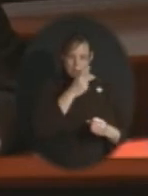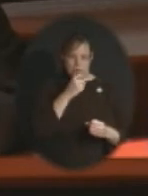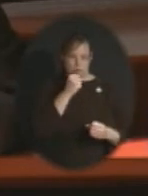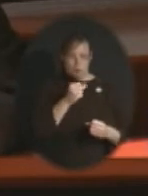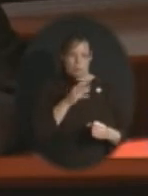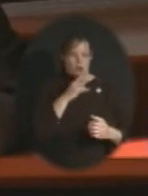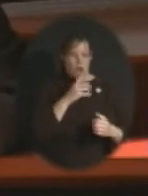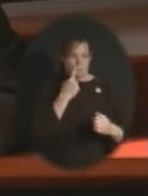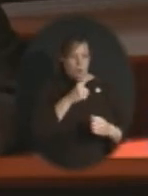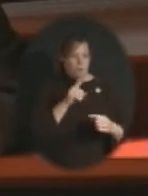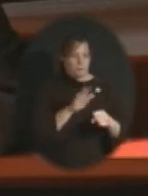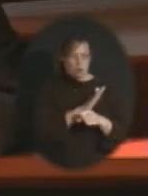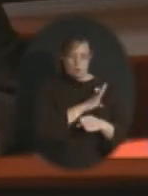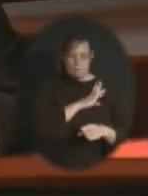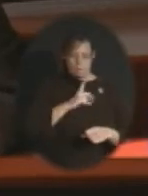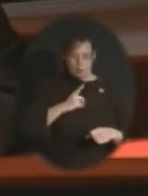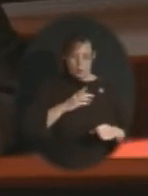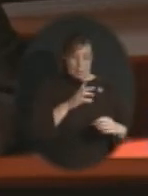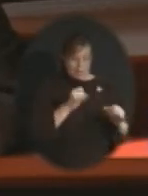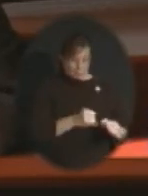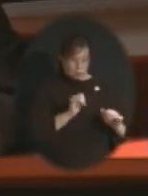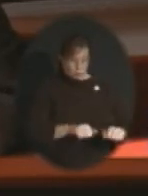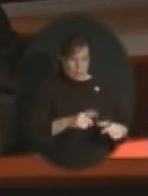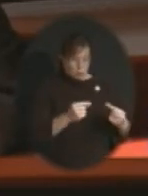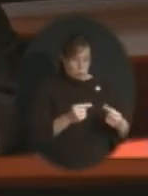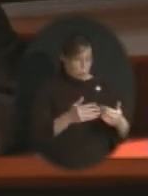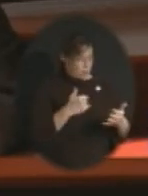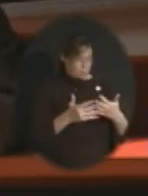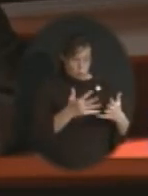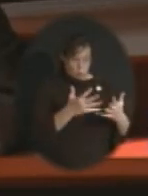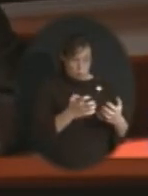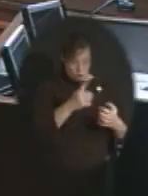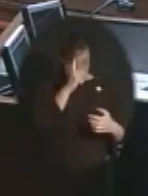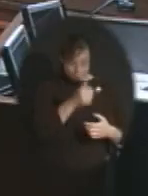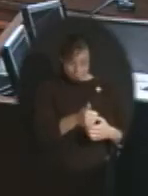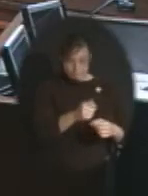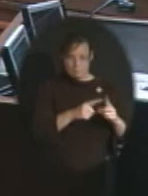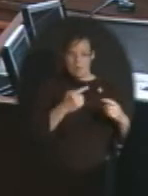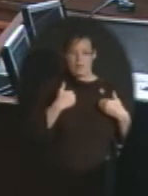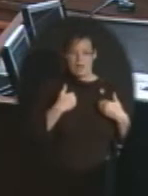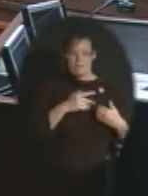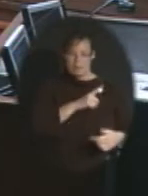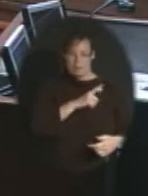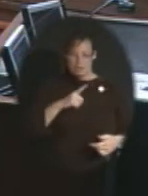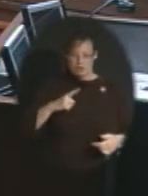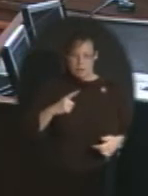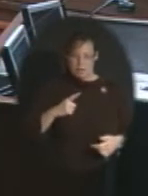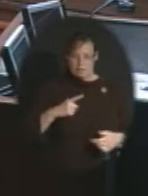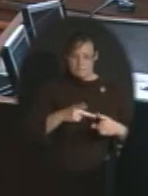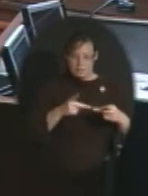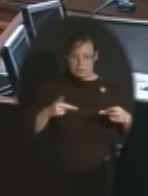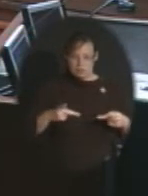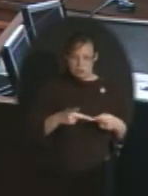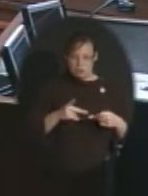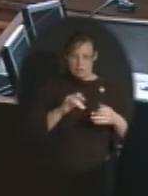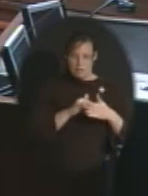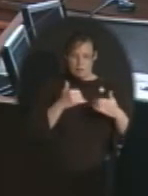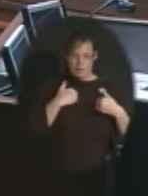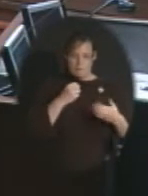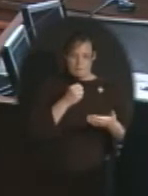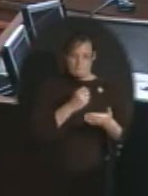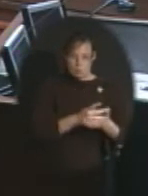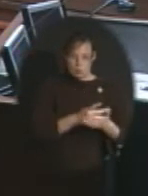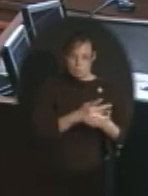speak for the entire board. So as an individual, you can do whatever you'd like to. However, we do have legislative positions that we have